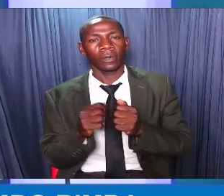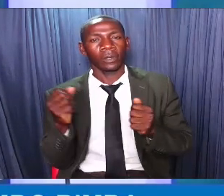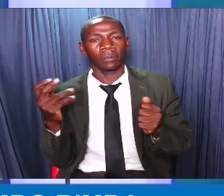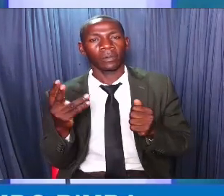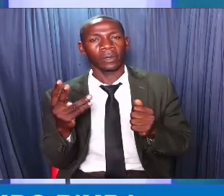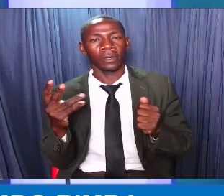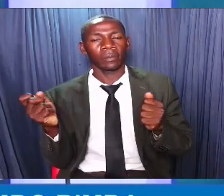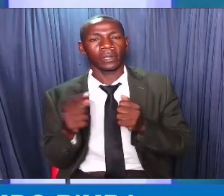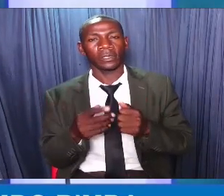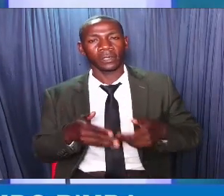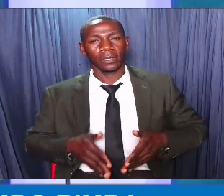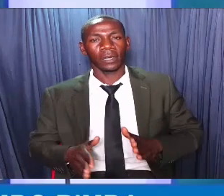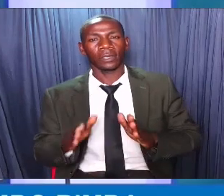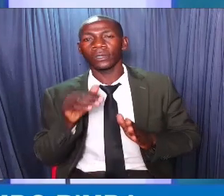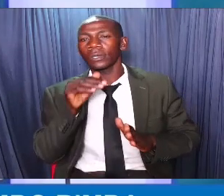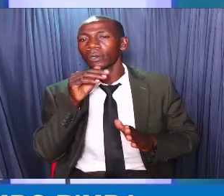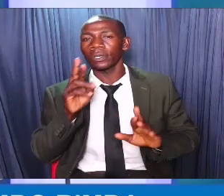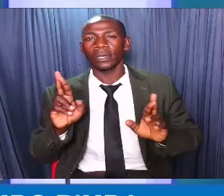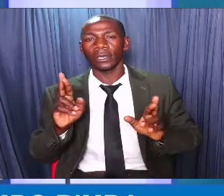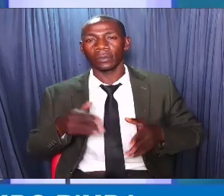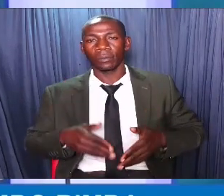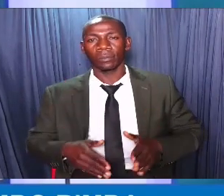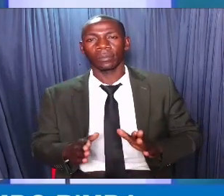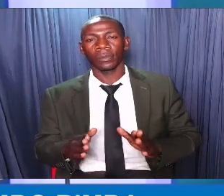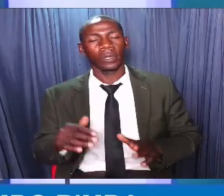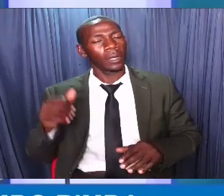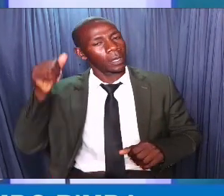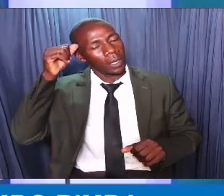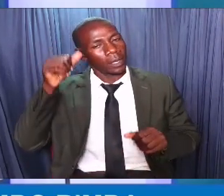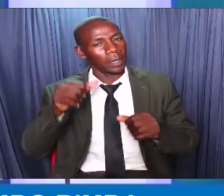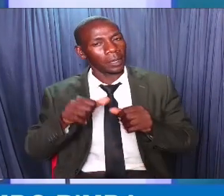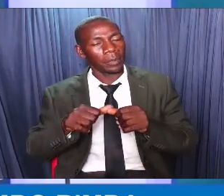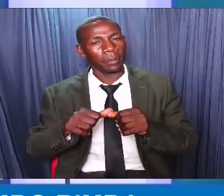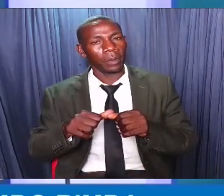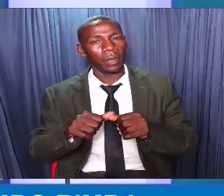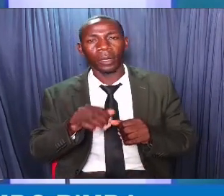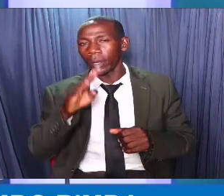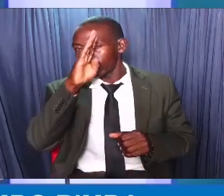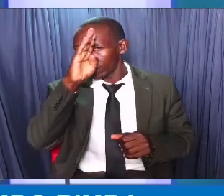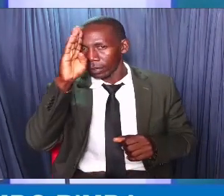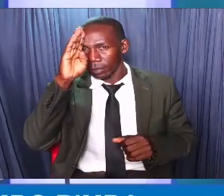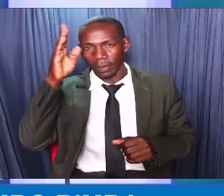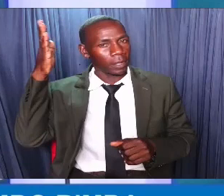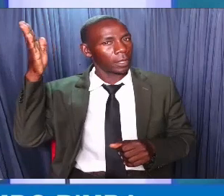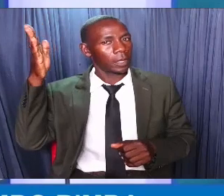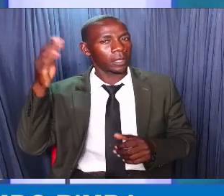The child is not born yet. Nikakumbuka ushuhuda wa Pastor Zia. I remembered Pastor Zia's testimony. Kwa Bungoma huko. In